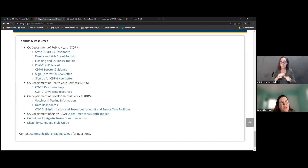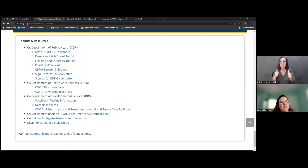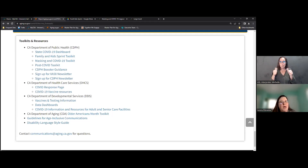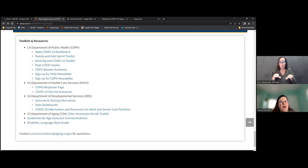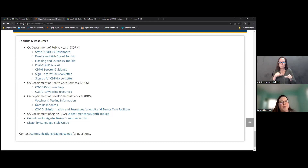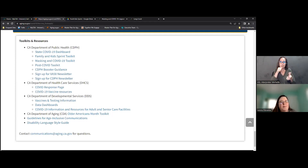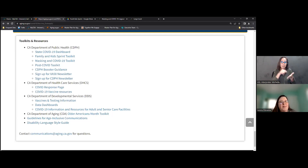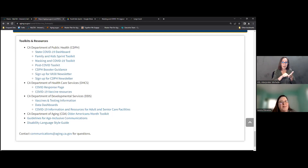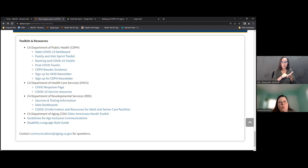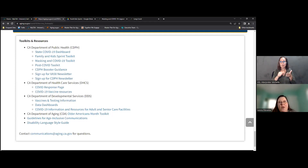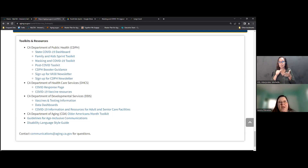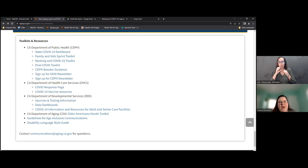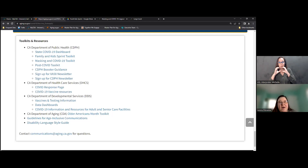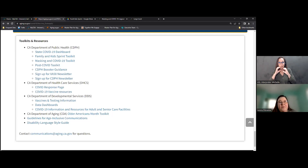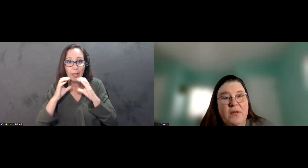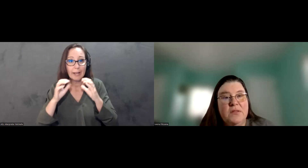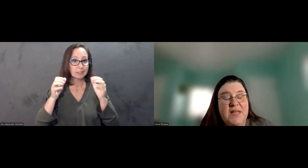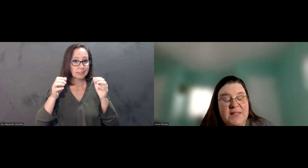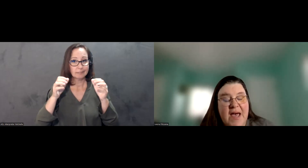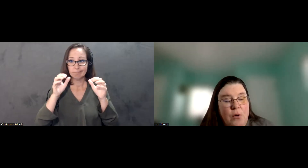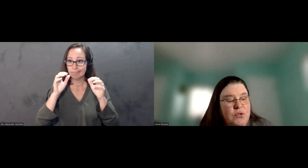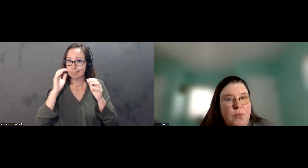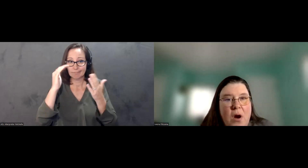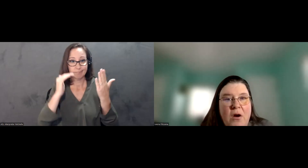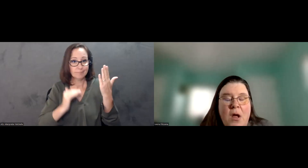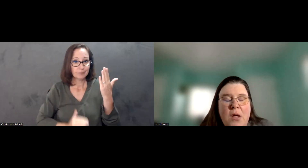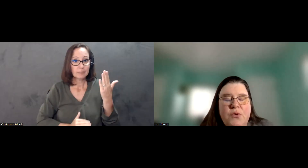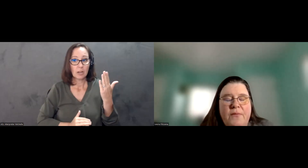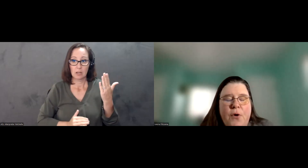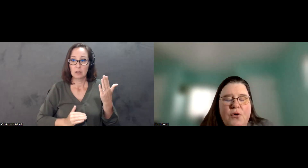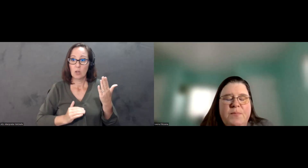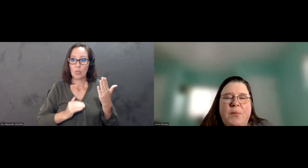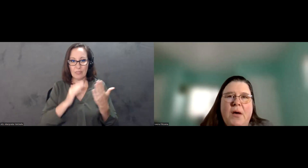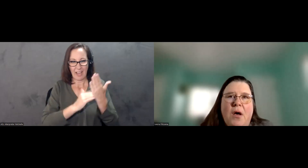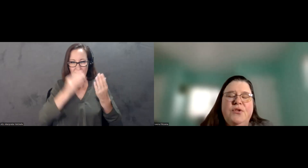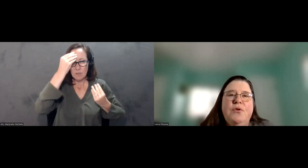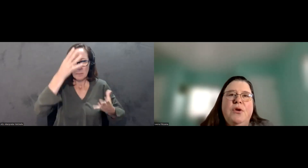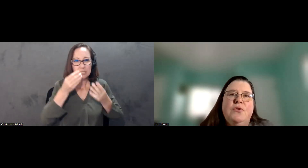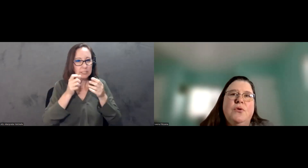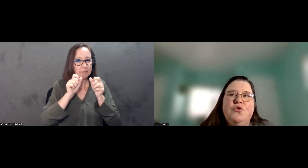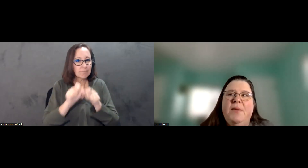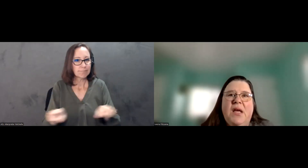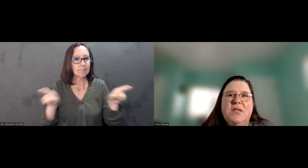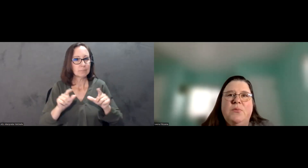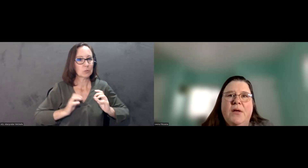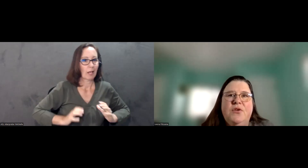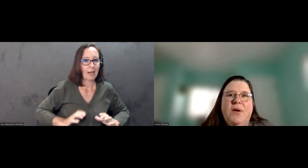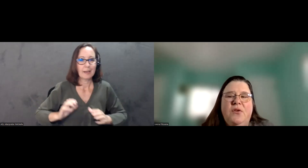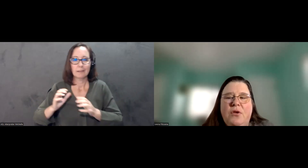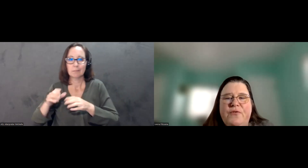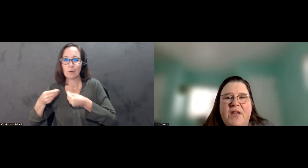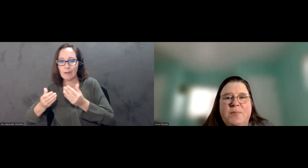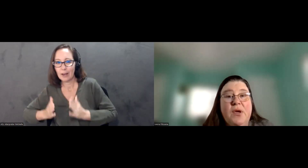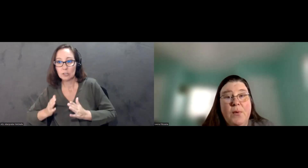communications that we have sent out to our folks, but we also use social media as well. So